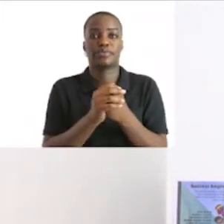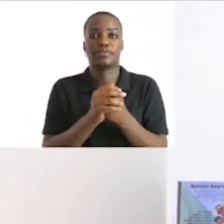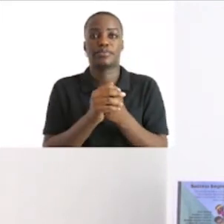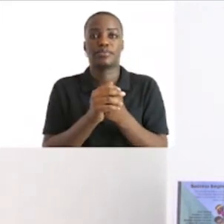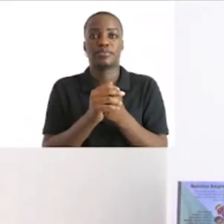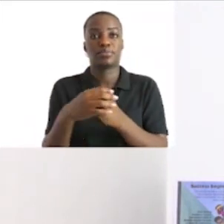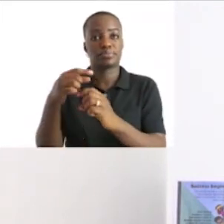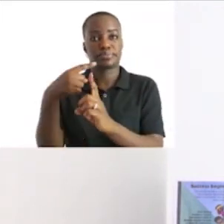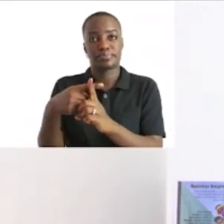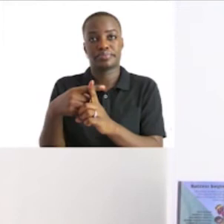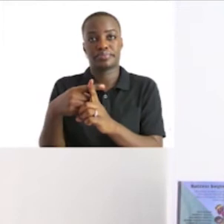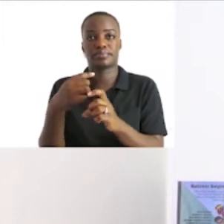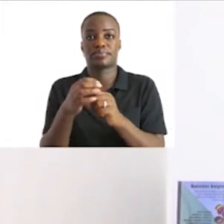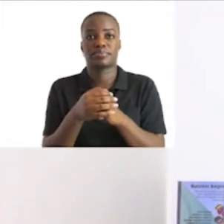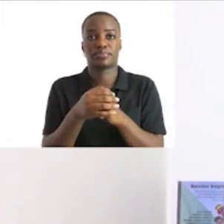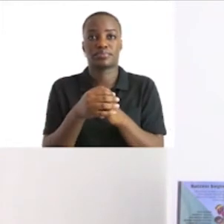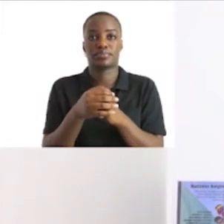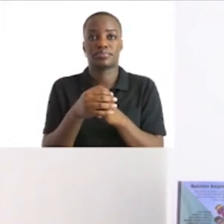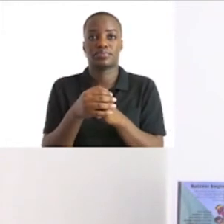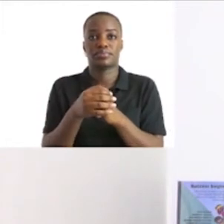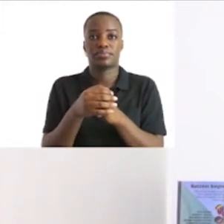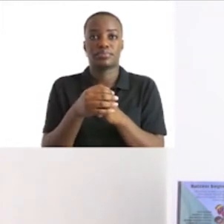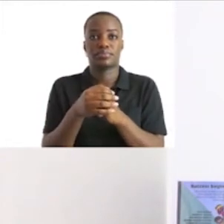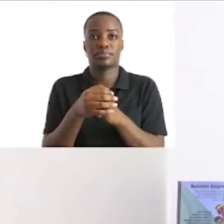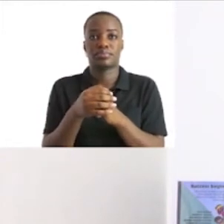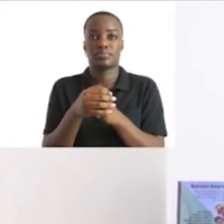Then we're going to take our